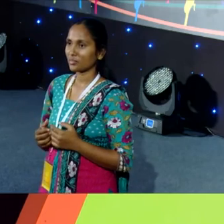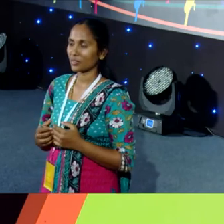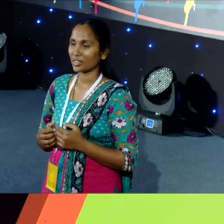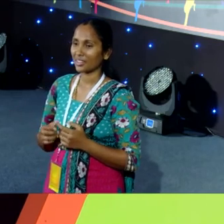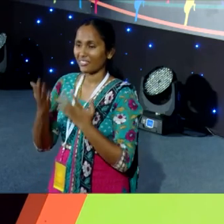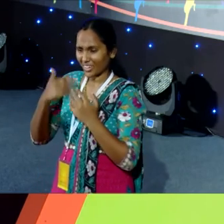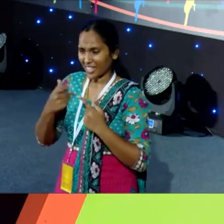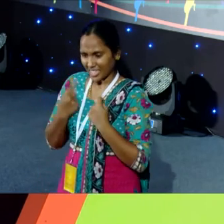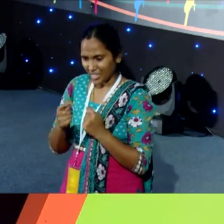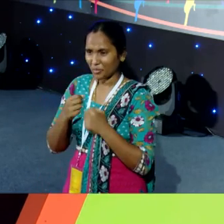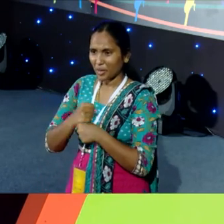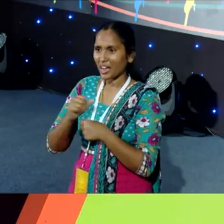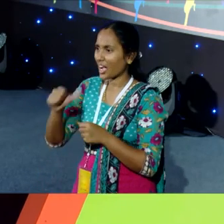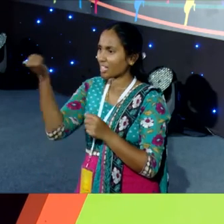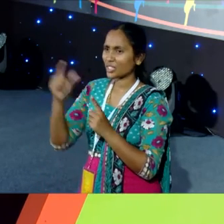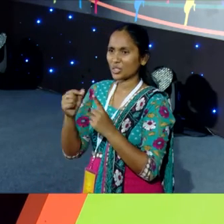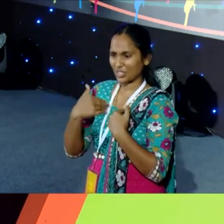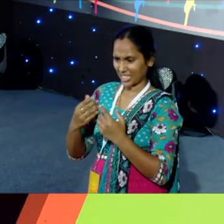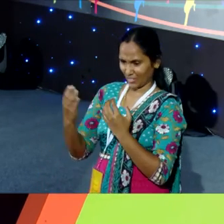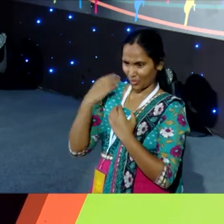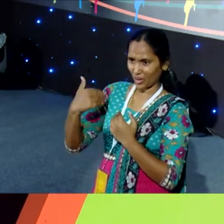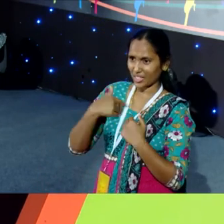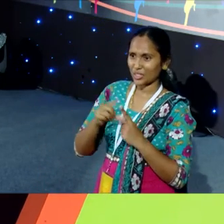do what everybody else does badly?